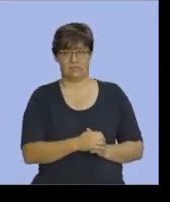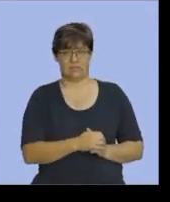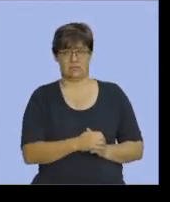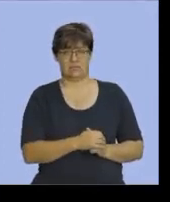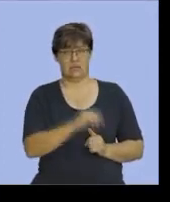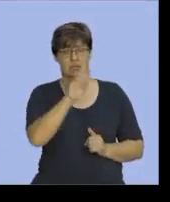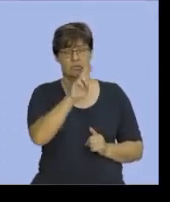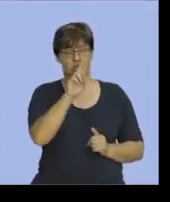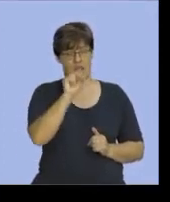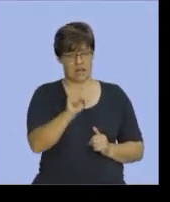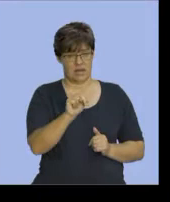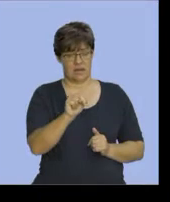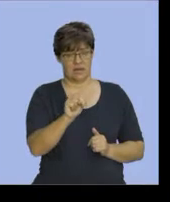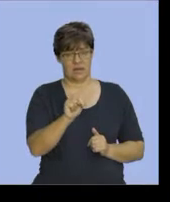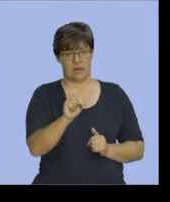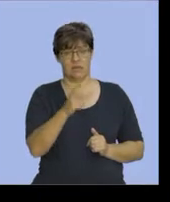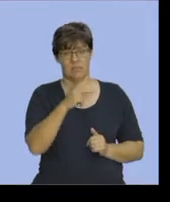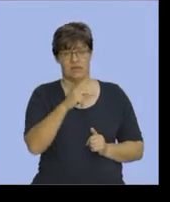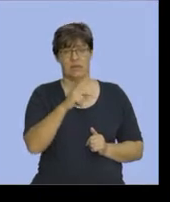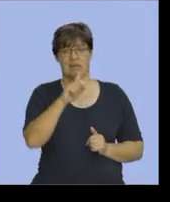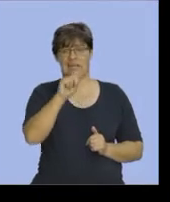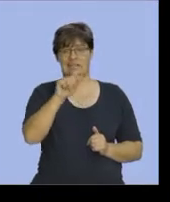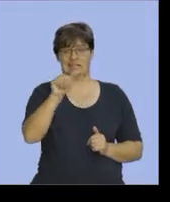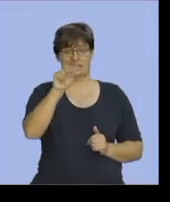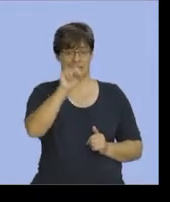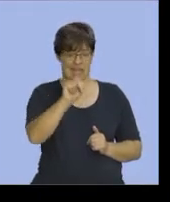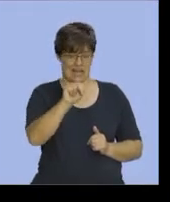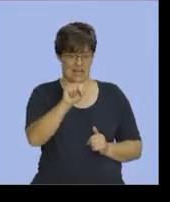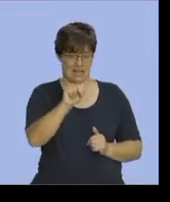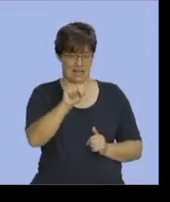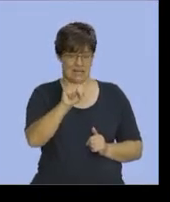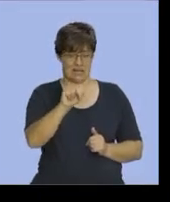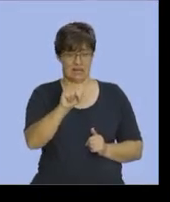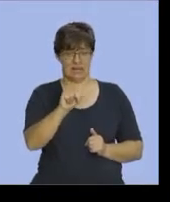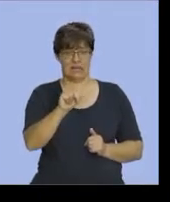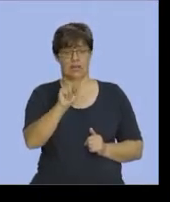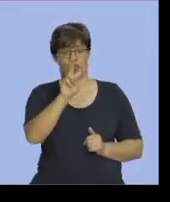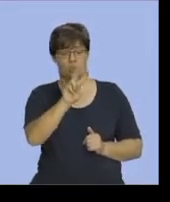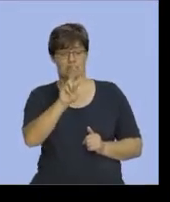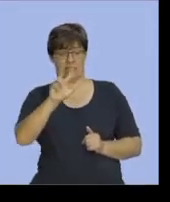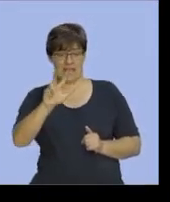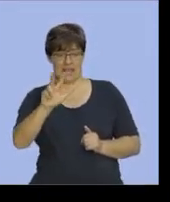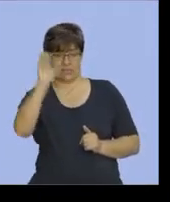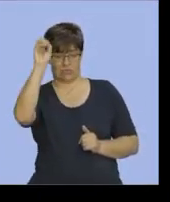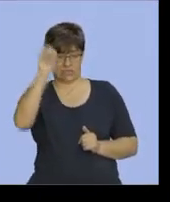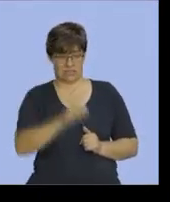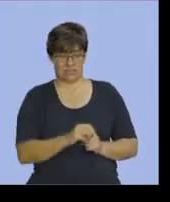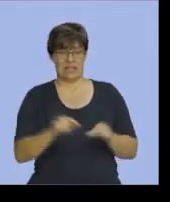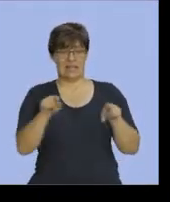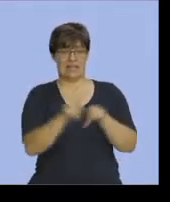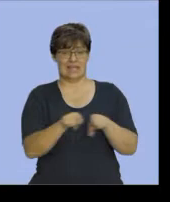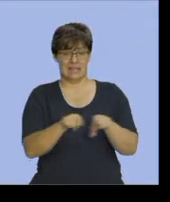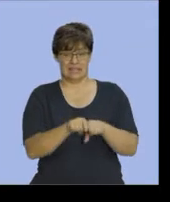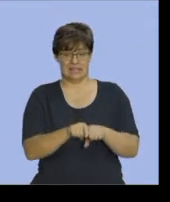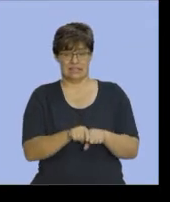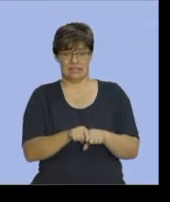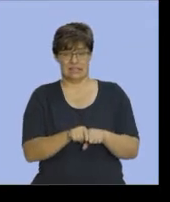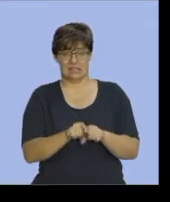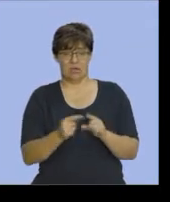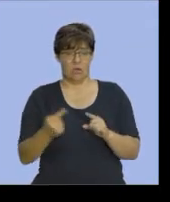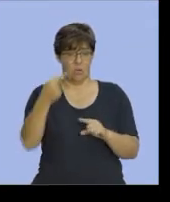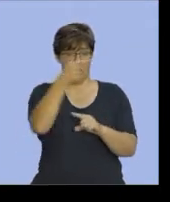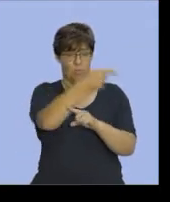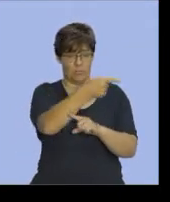right? UN, remember we said it's going to be tan. So this is going to be tan 28 degrees is equals